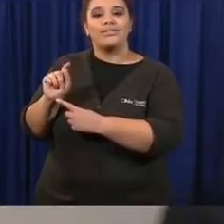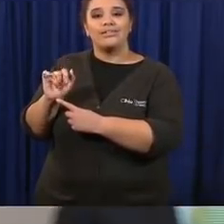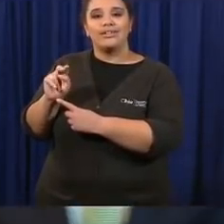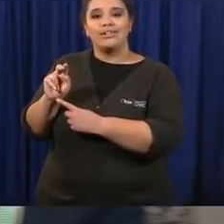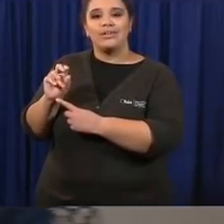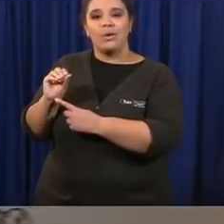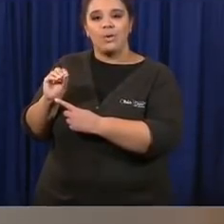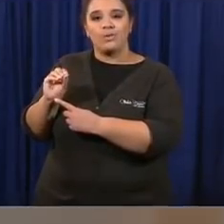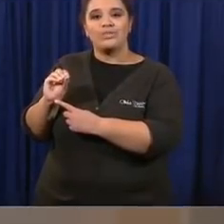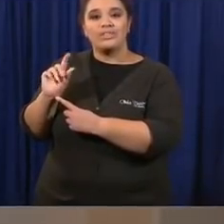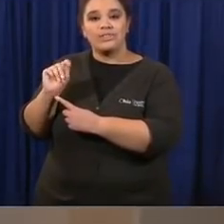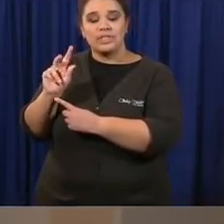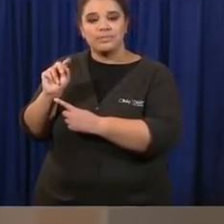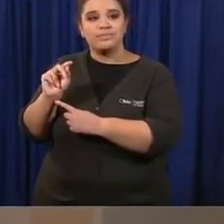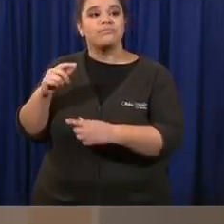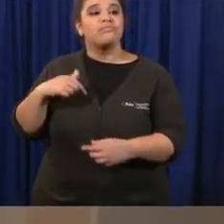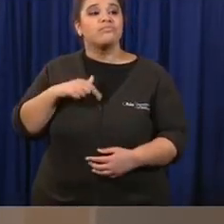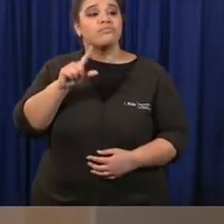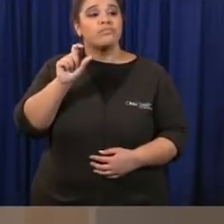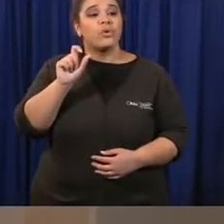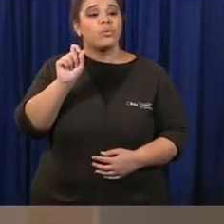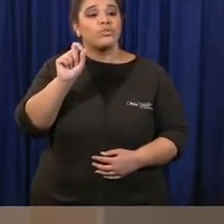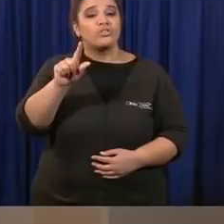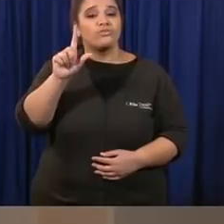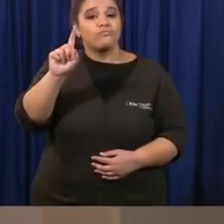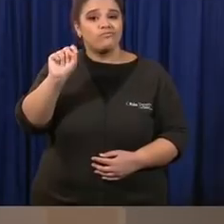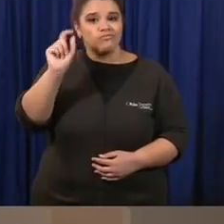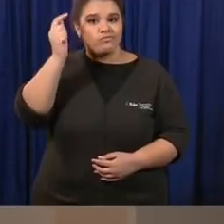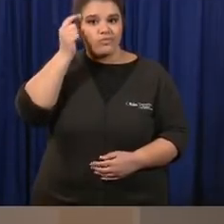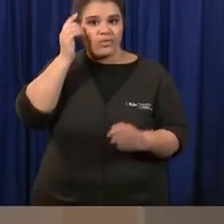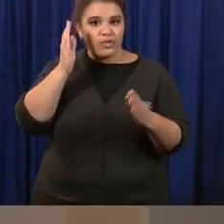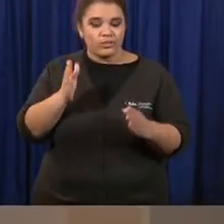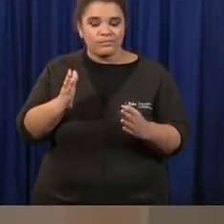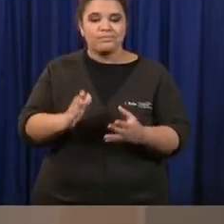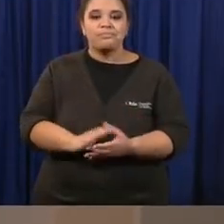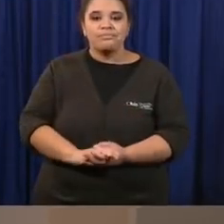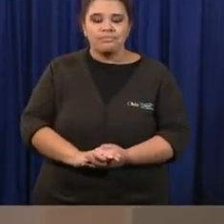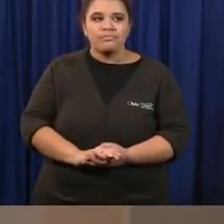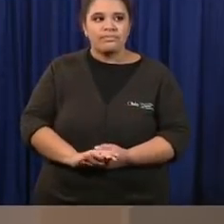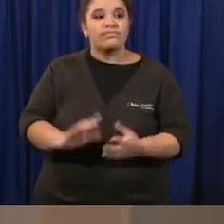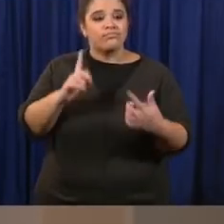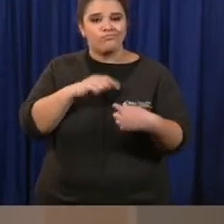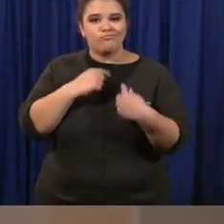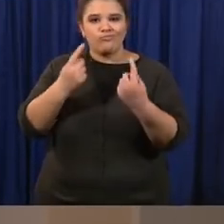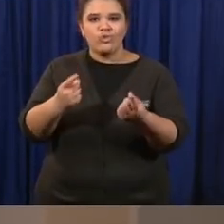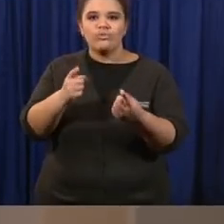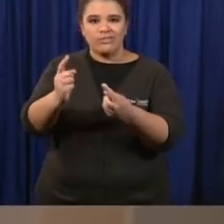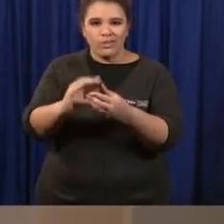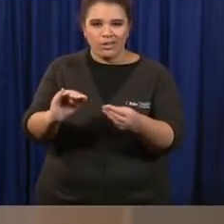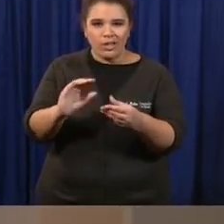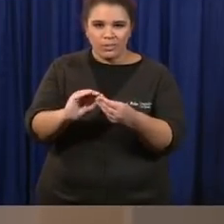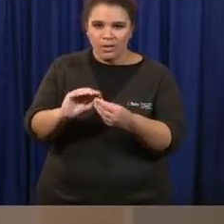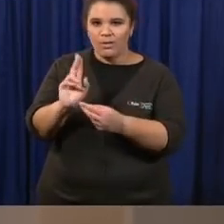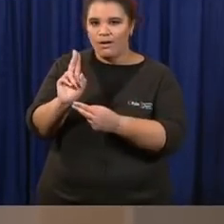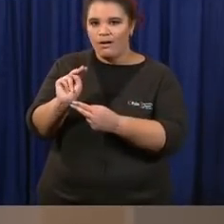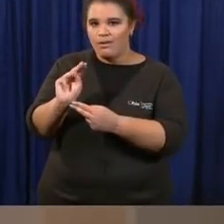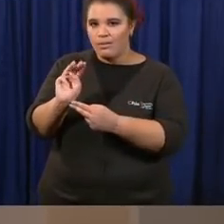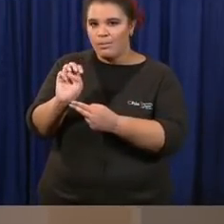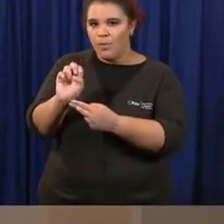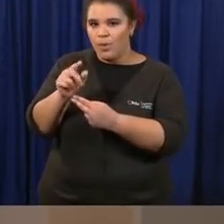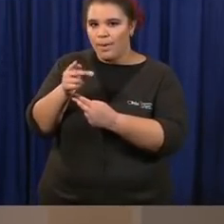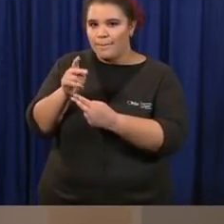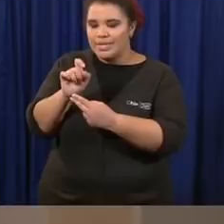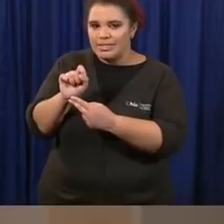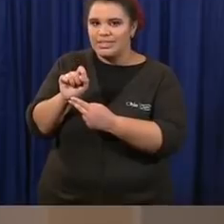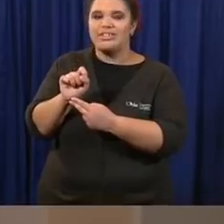If, as you explained already, governors, and about the unemployment and people trying to file on their phones,